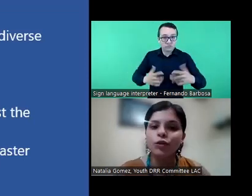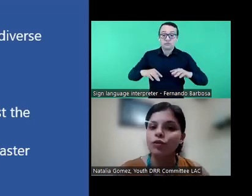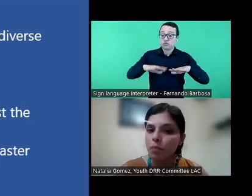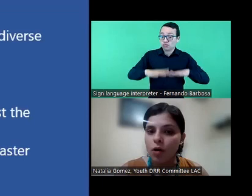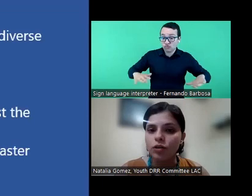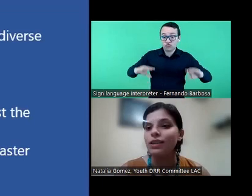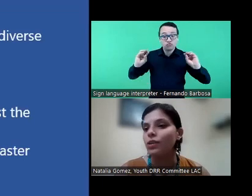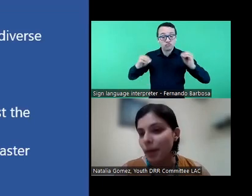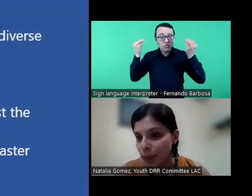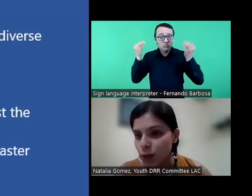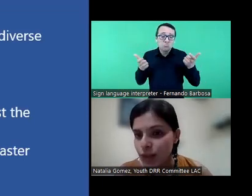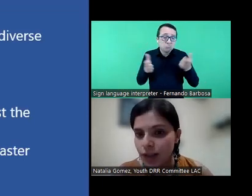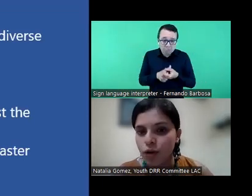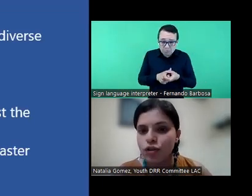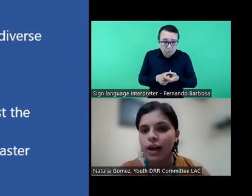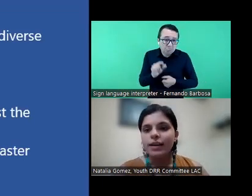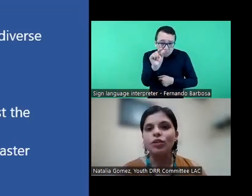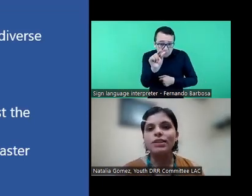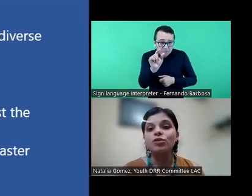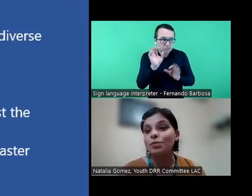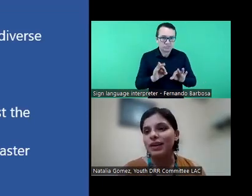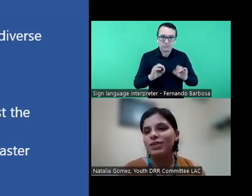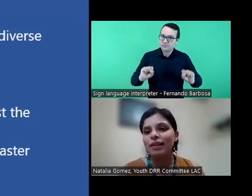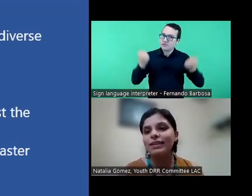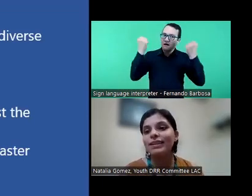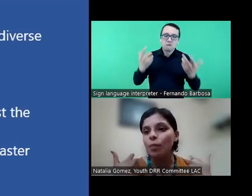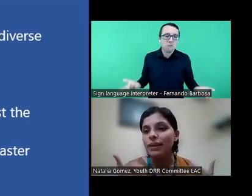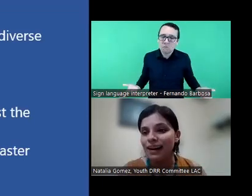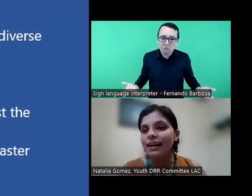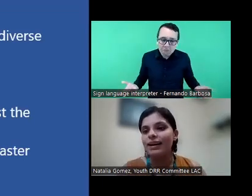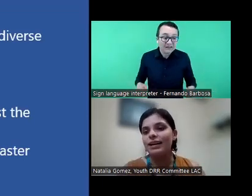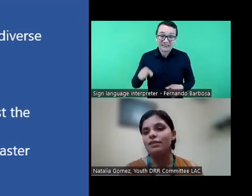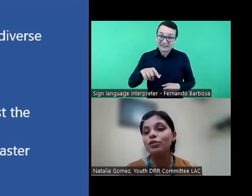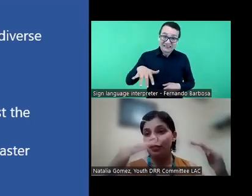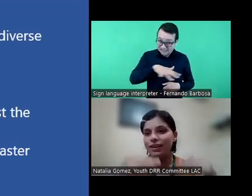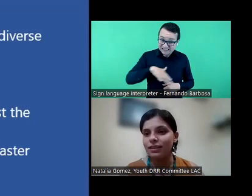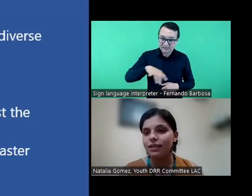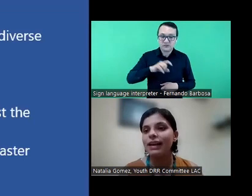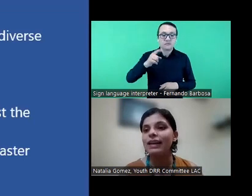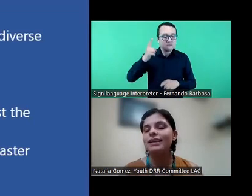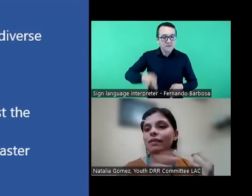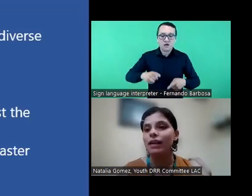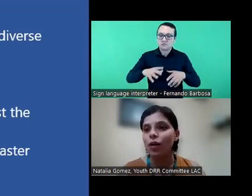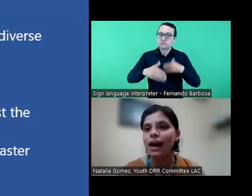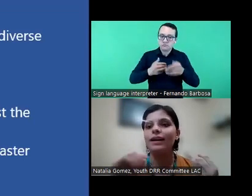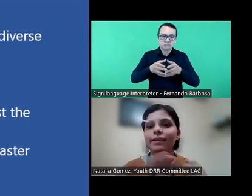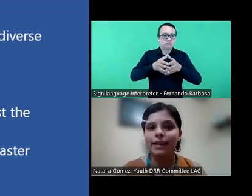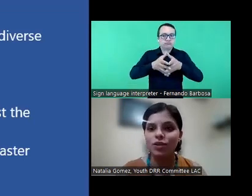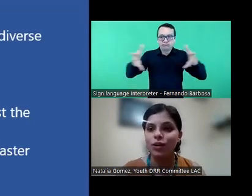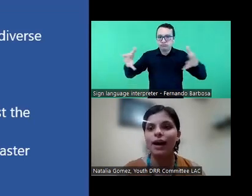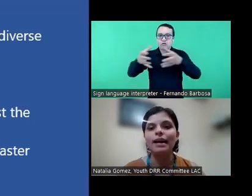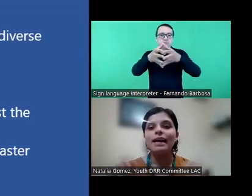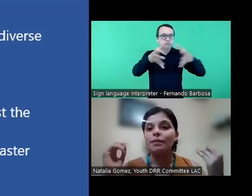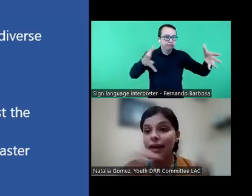Participation spaces for children and youth are very little and not always safe. So these spaces shall increase at